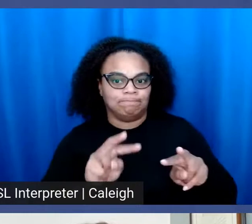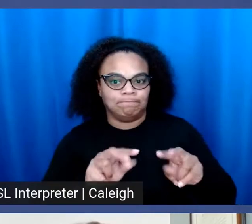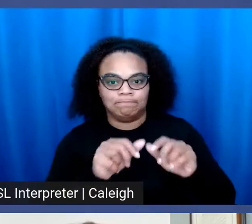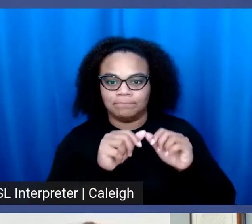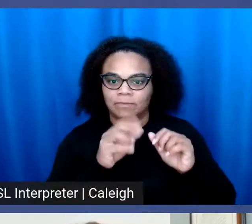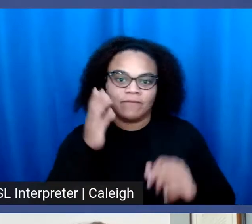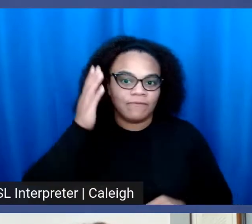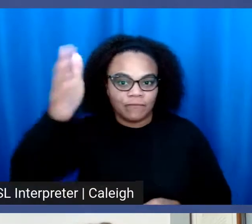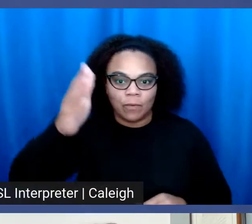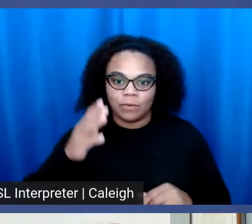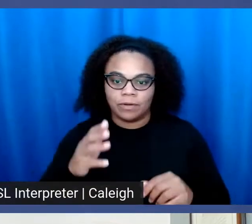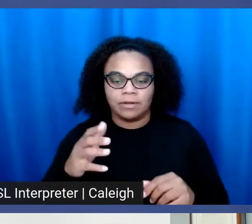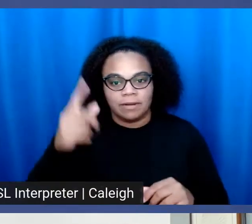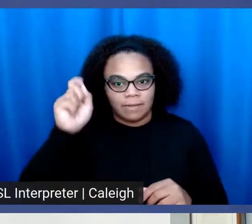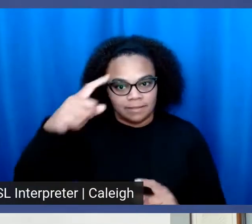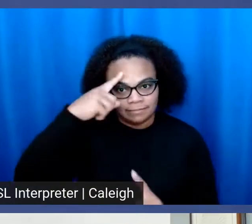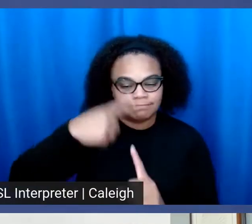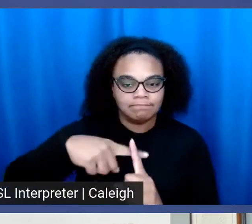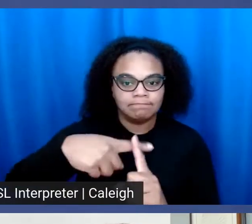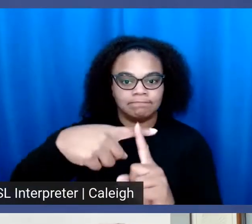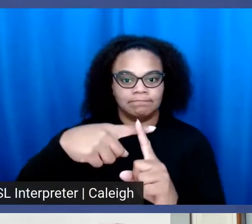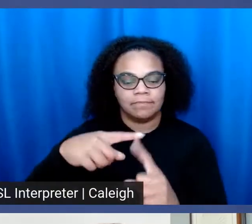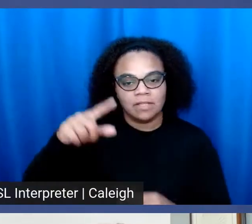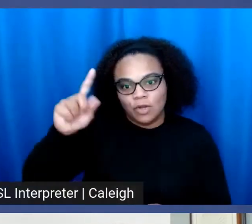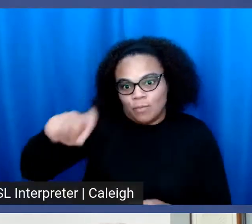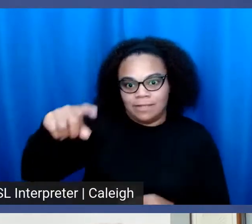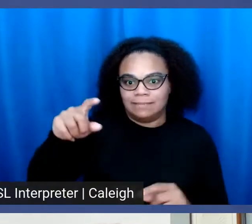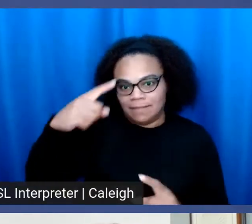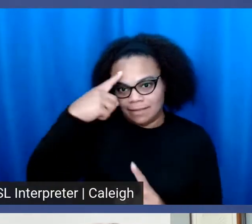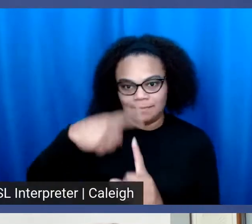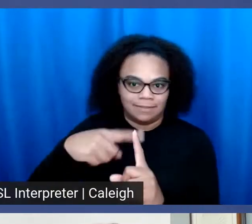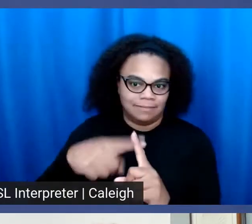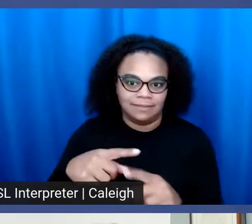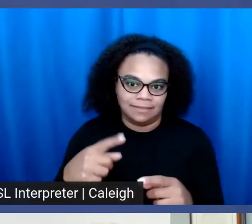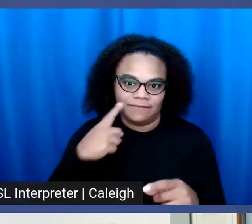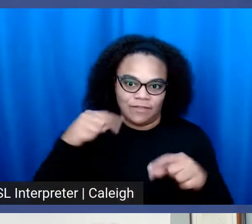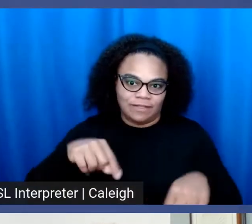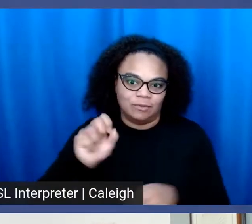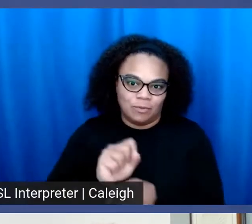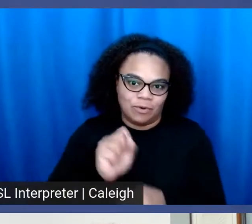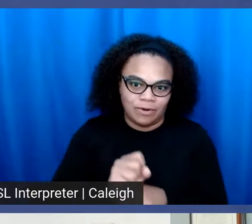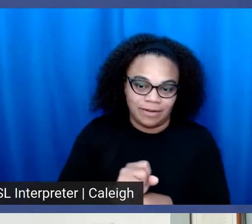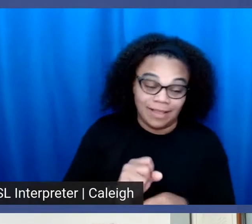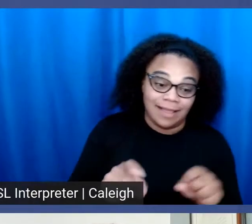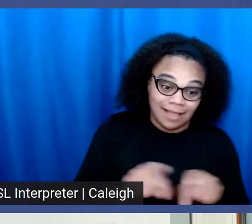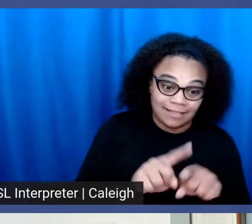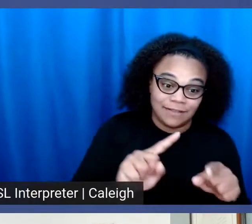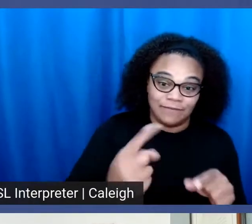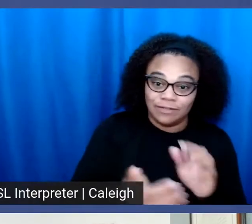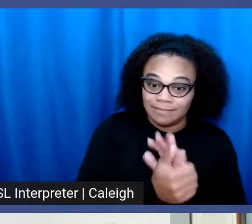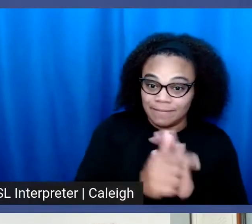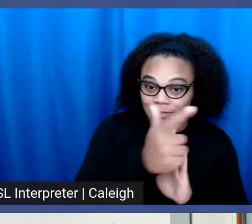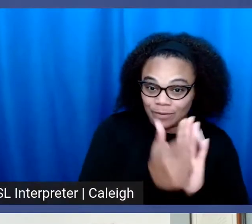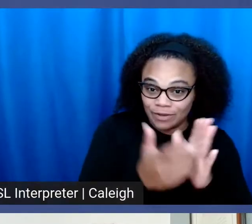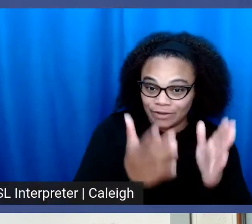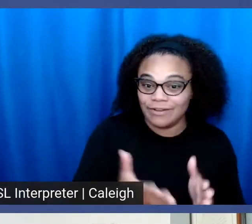to be an optimist to do this work. And that's true of First Amendment lawyers. I'm sure that's true of librarians. Thank you.